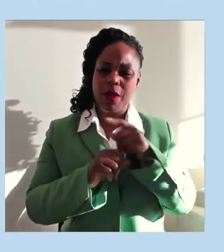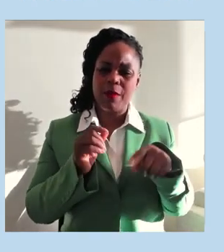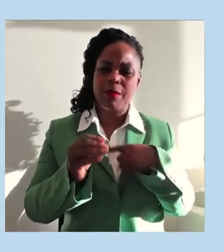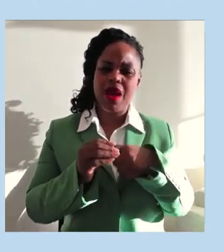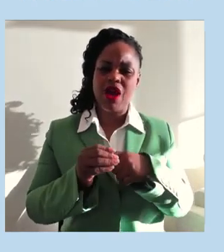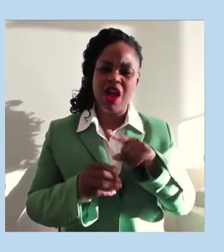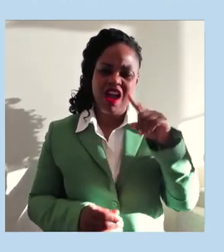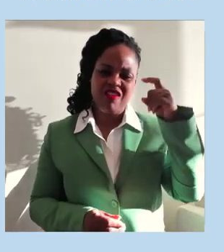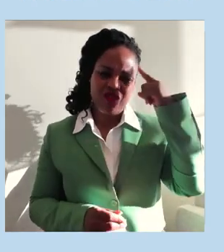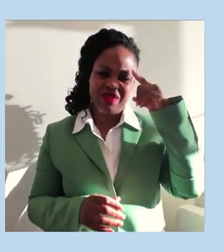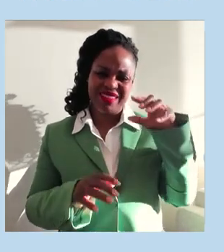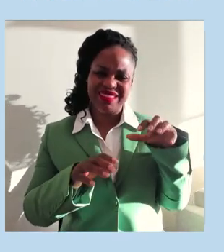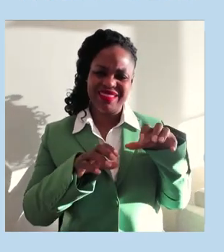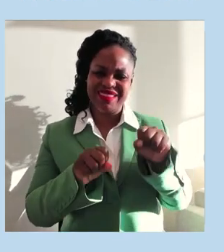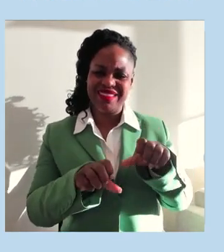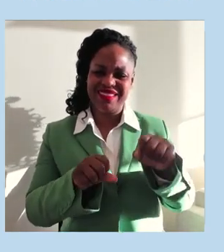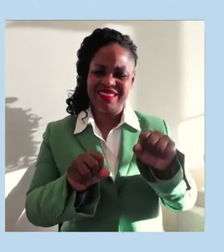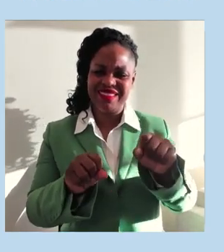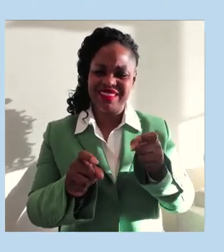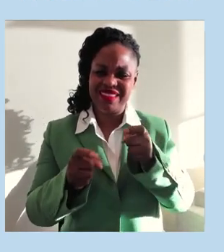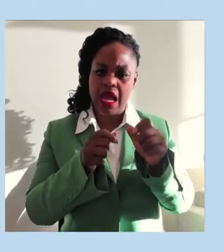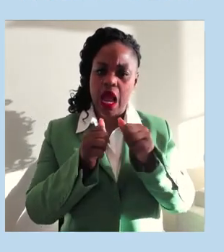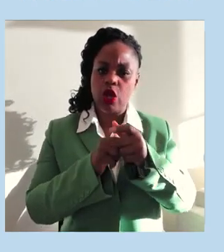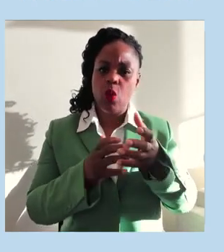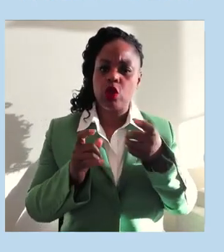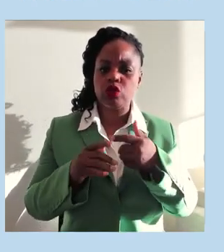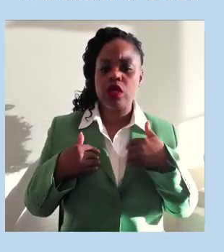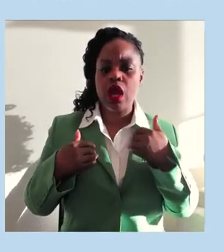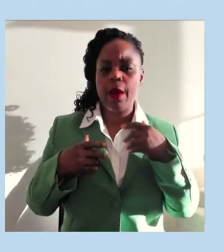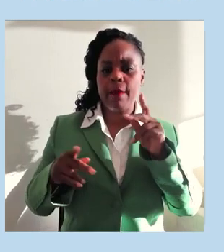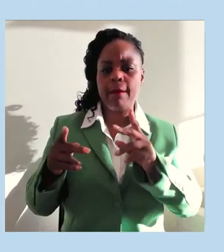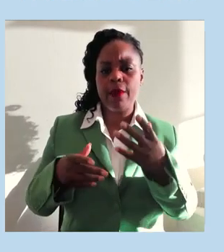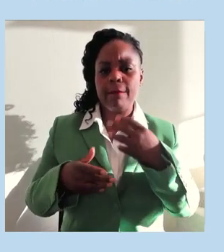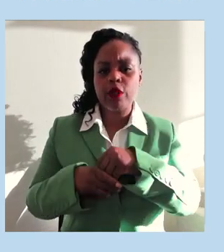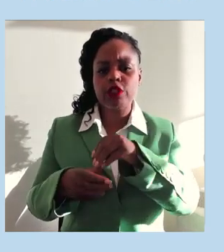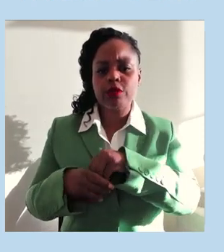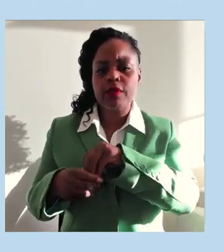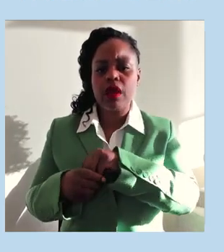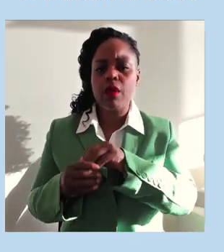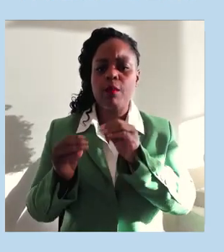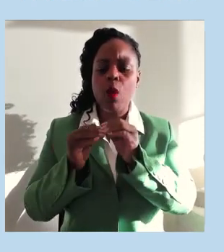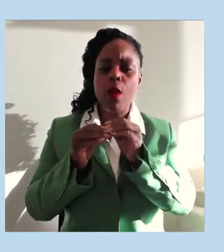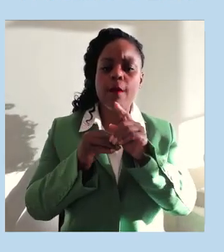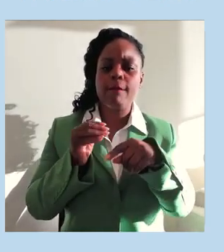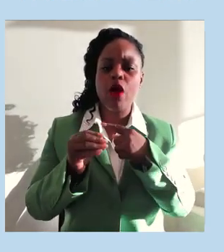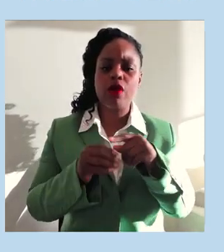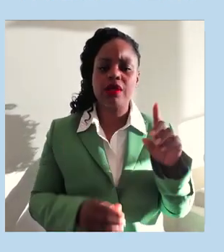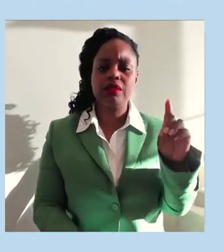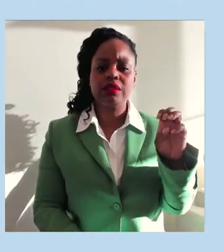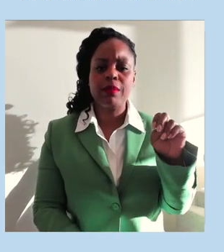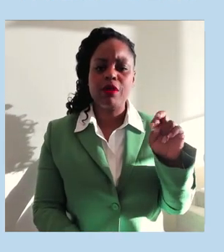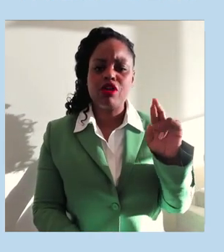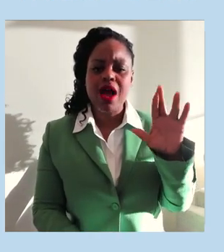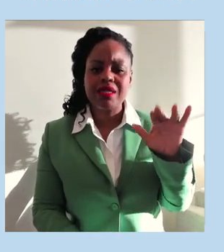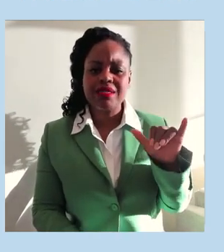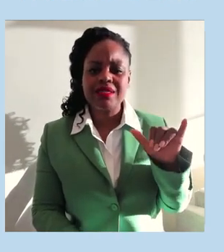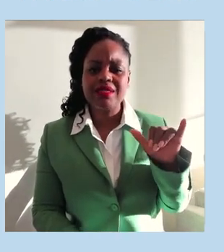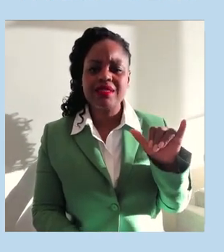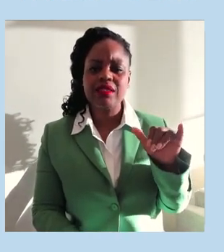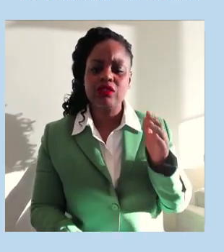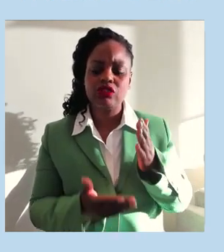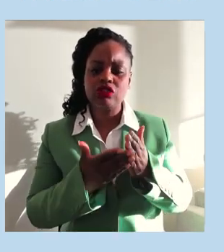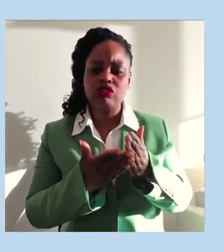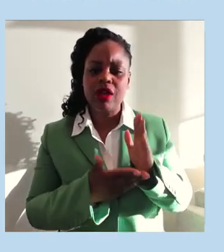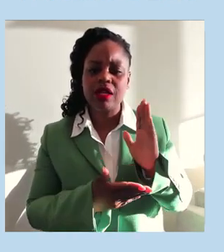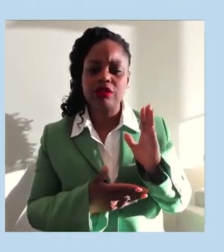to engage on issues related to democracy, rights, and inclusion, which of course is the conversation that the world is having